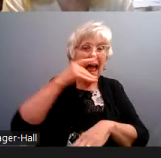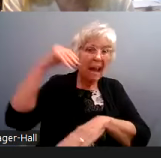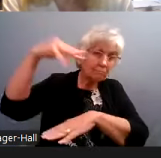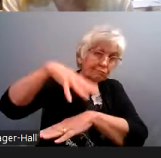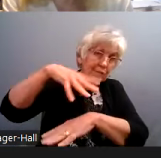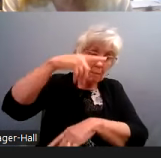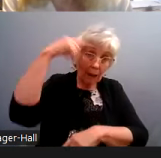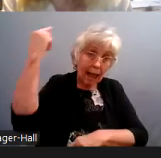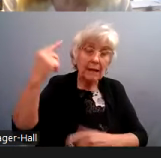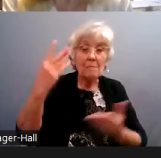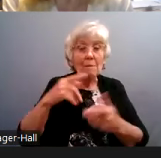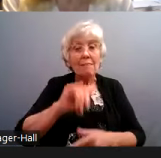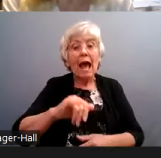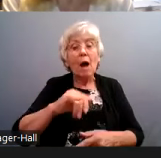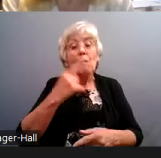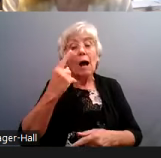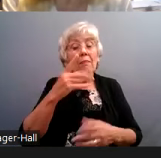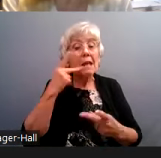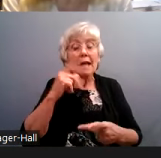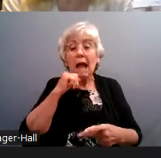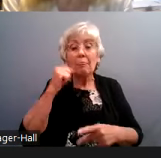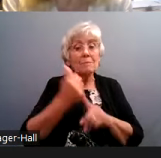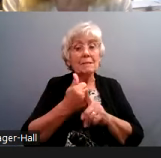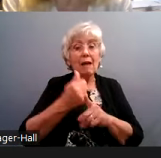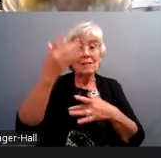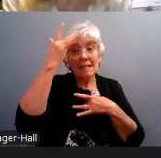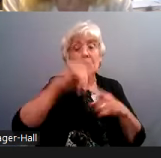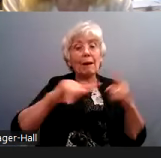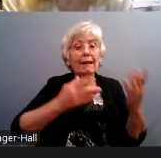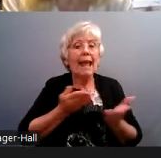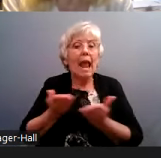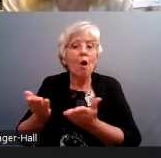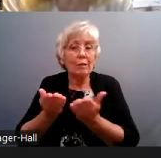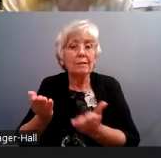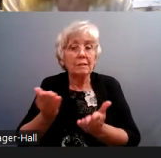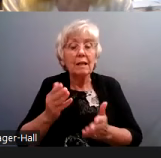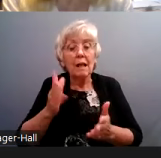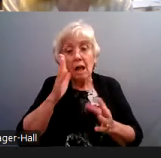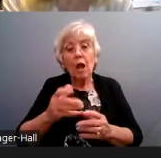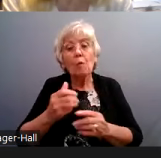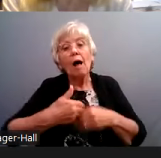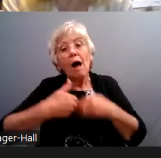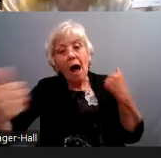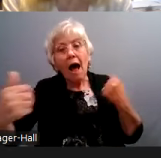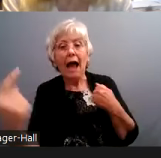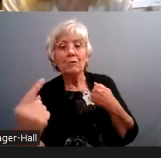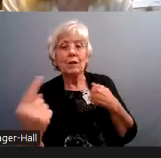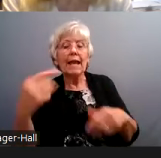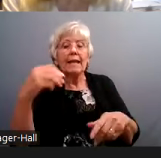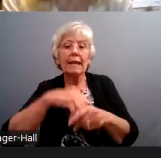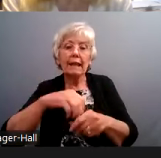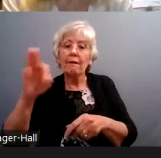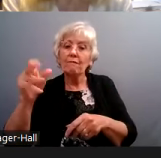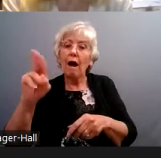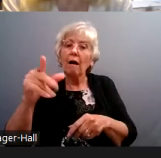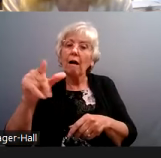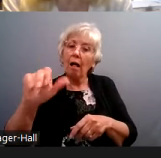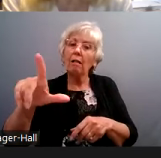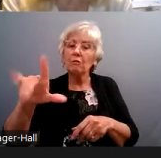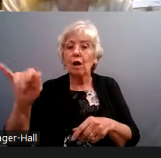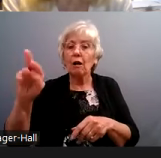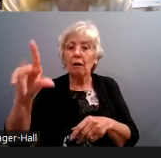be a carrier, then we're going to isolate that one in the fungal jungle and then start that one on ringworm protocol. So anytime you